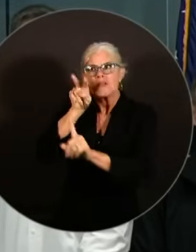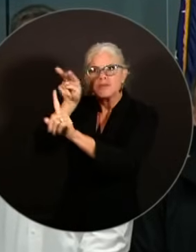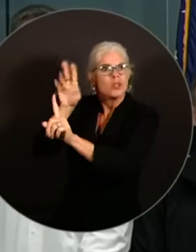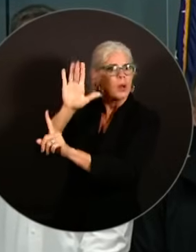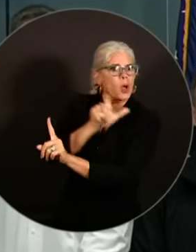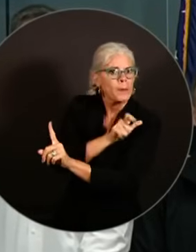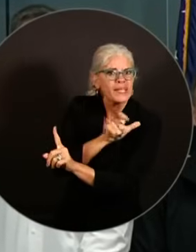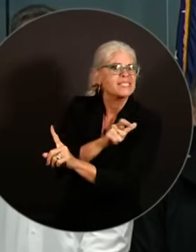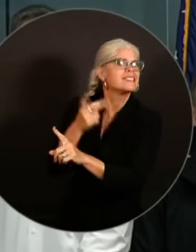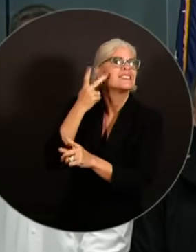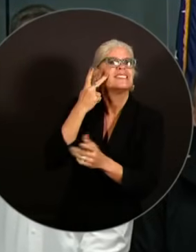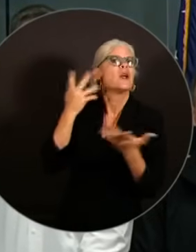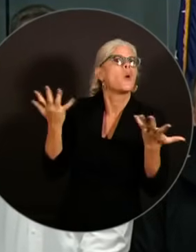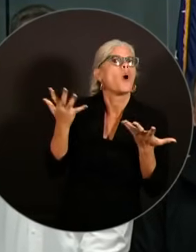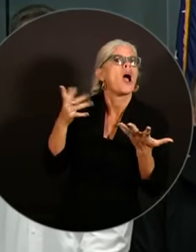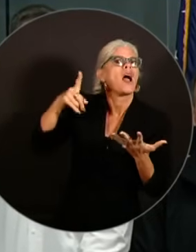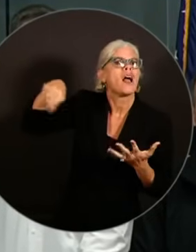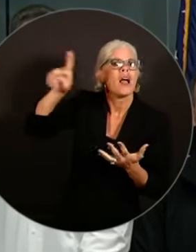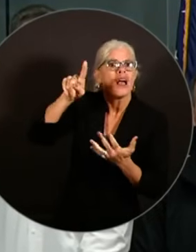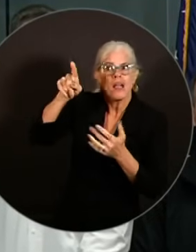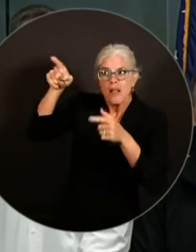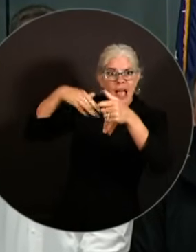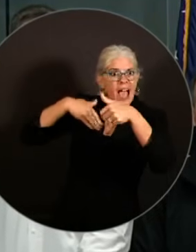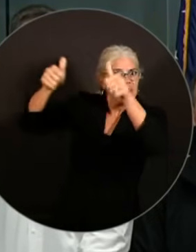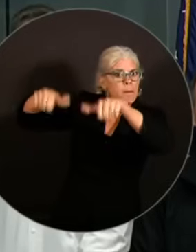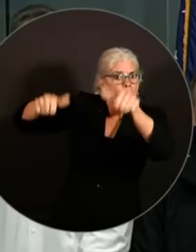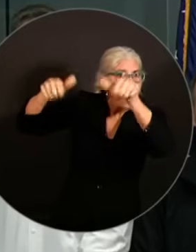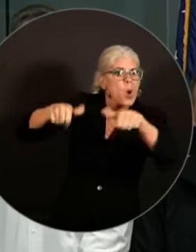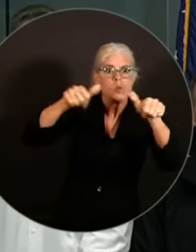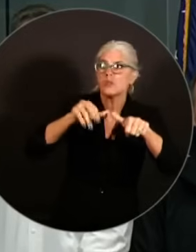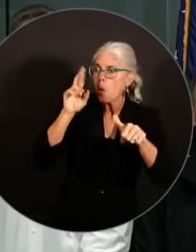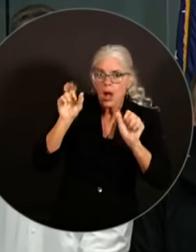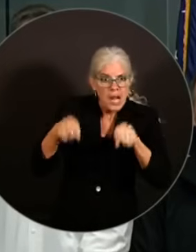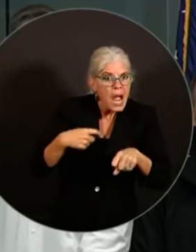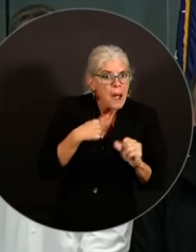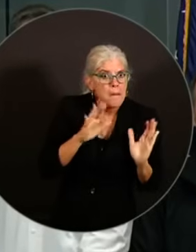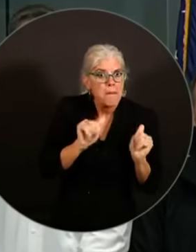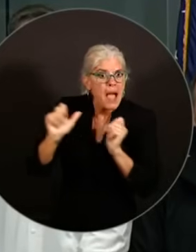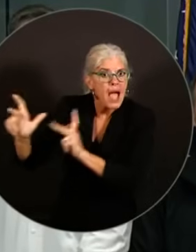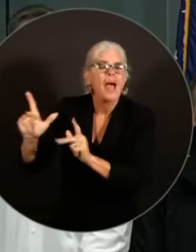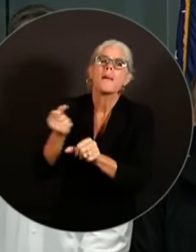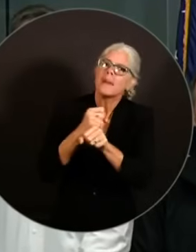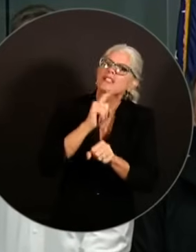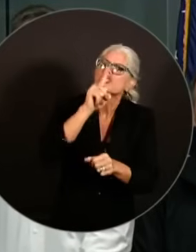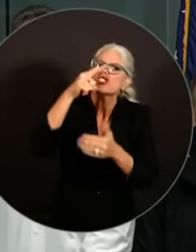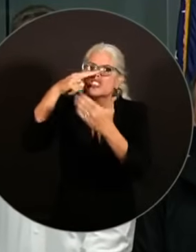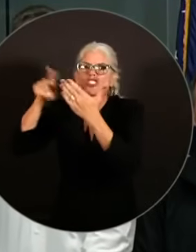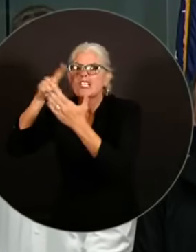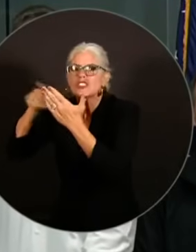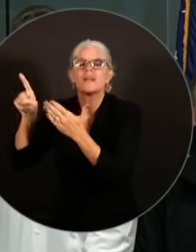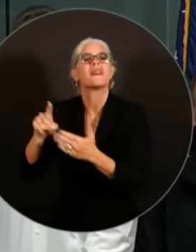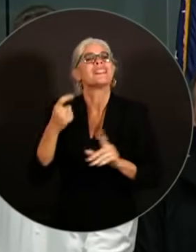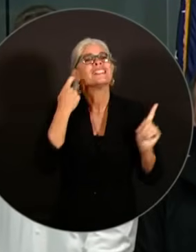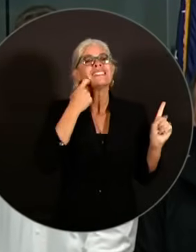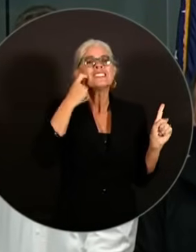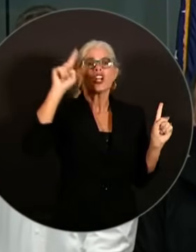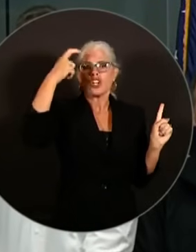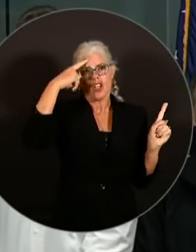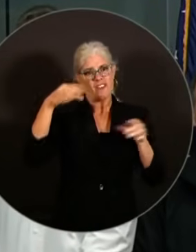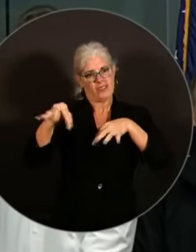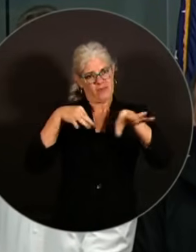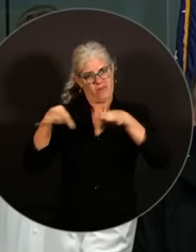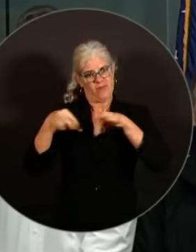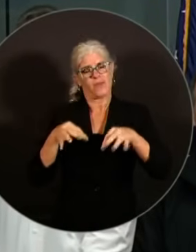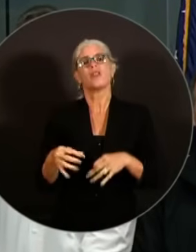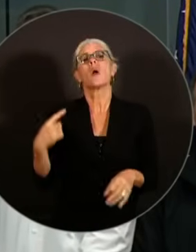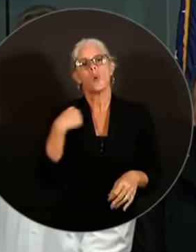to see if they are posting anything on if it's safe to return home. Please make sure you do that. Again, as the governor said, we're going to open up roads